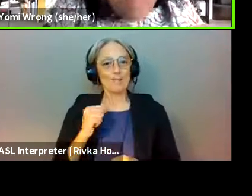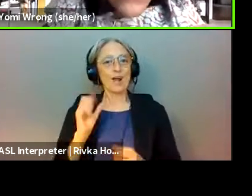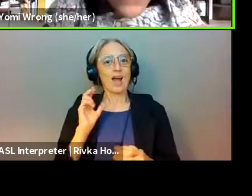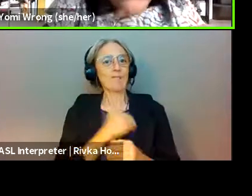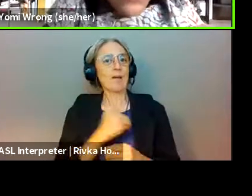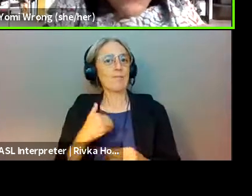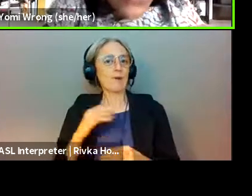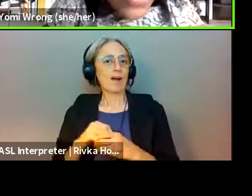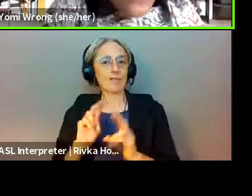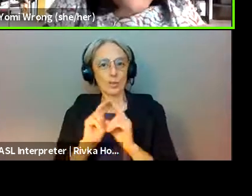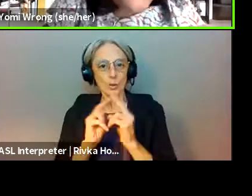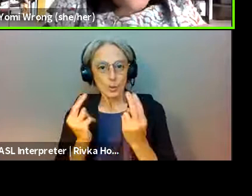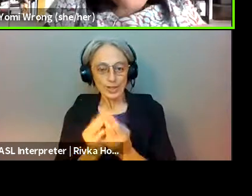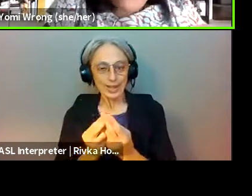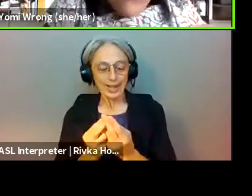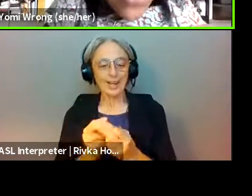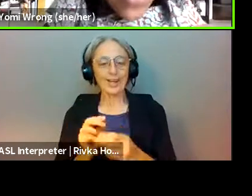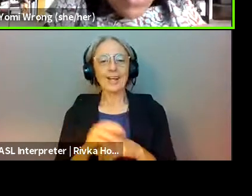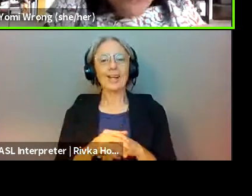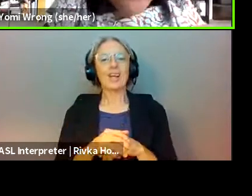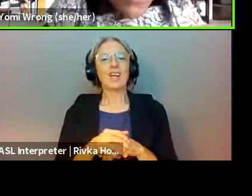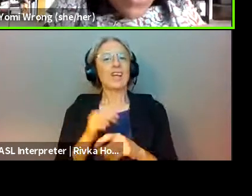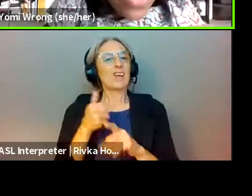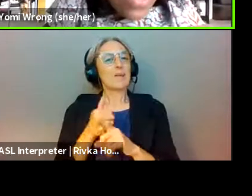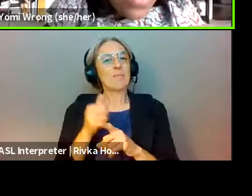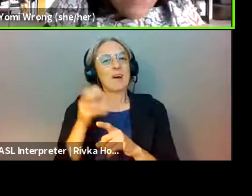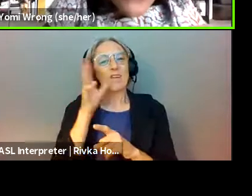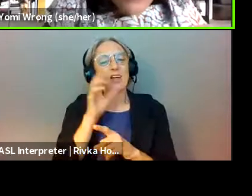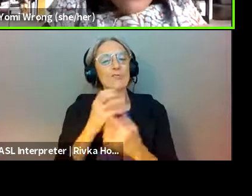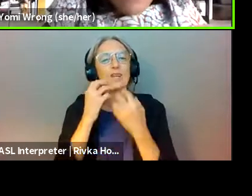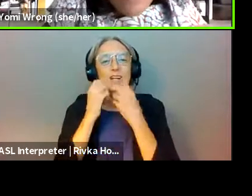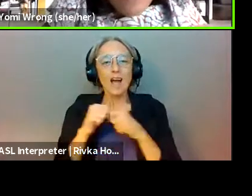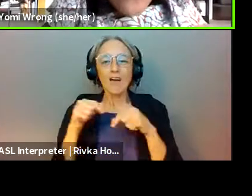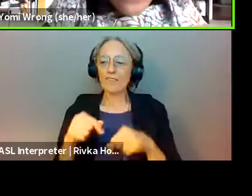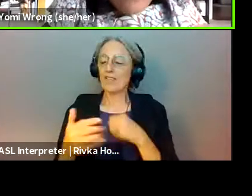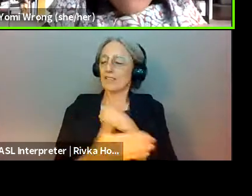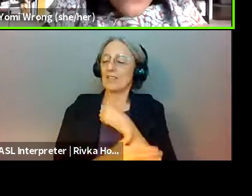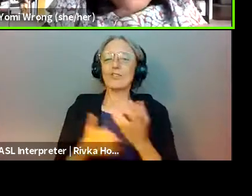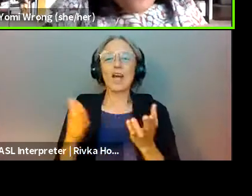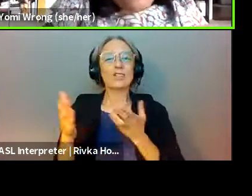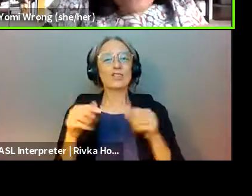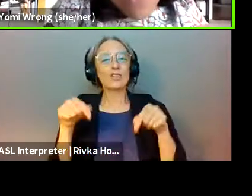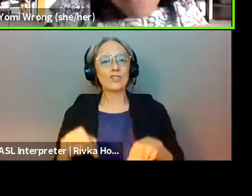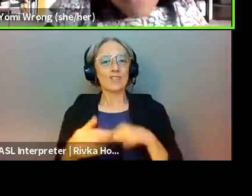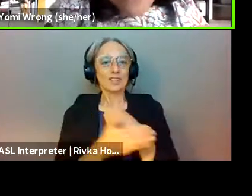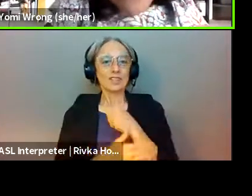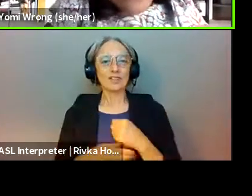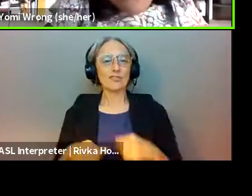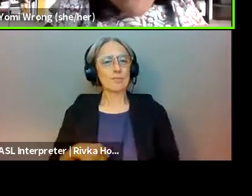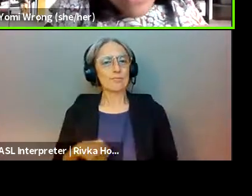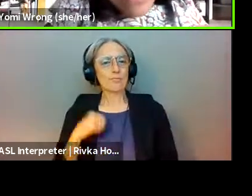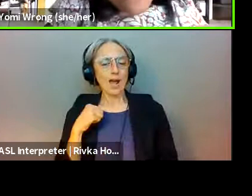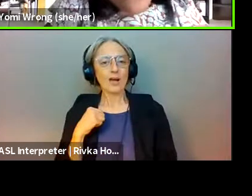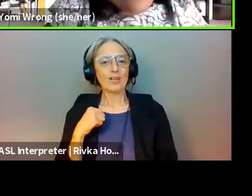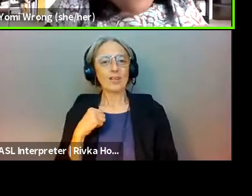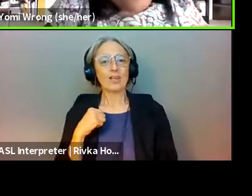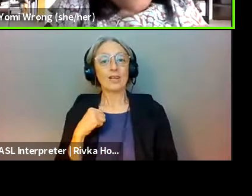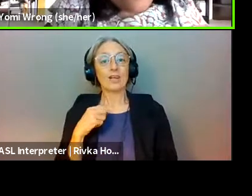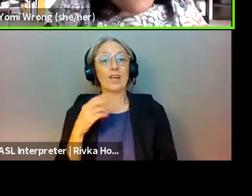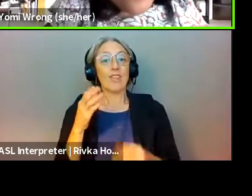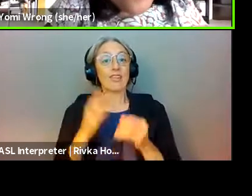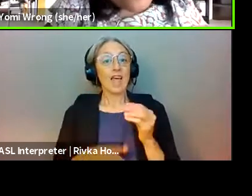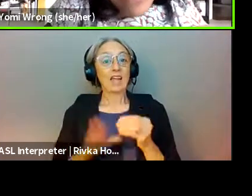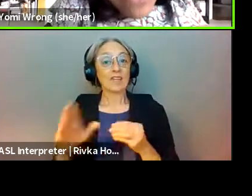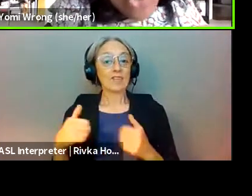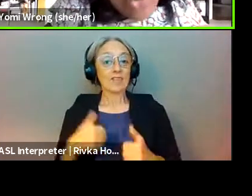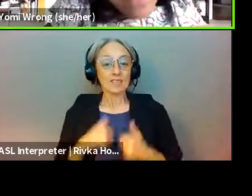really loved this country and served this country proudly, felt let down by this country at the end of his